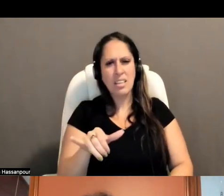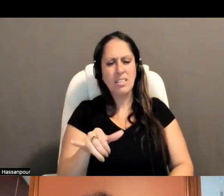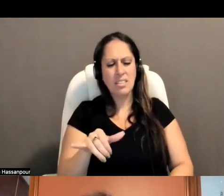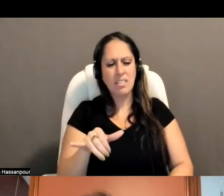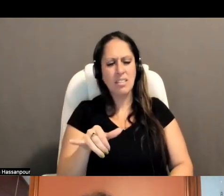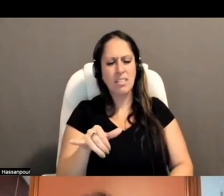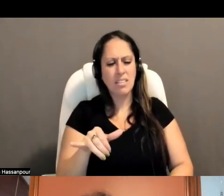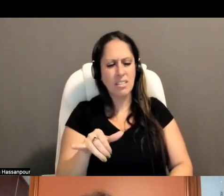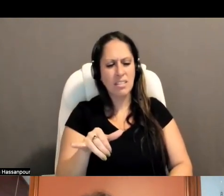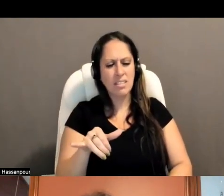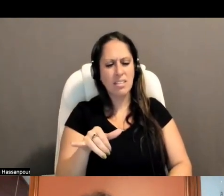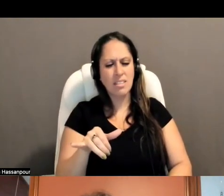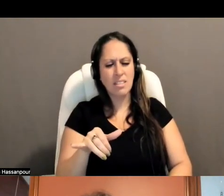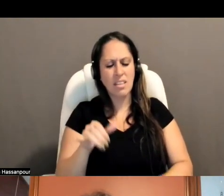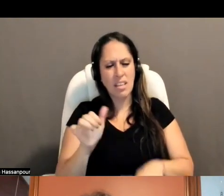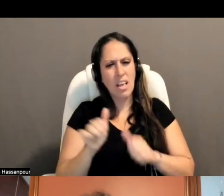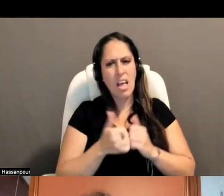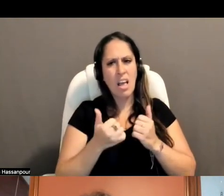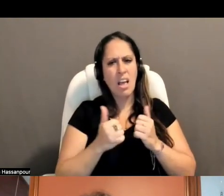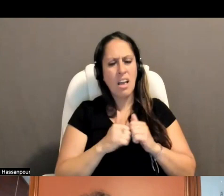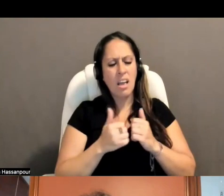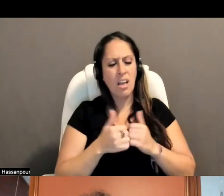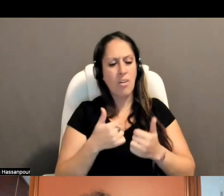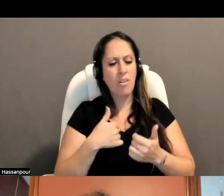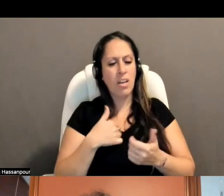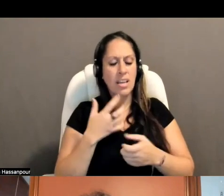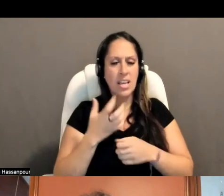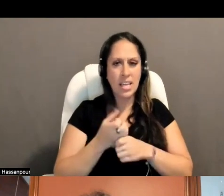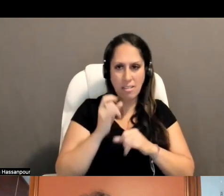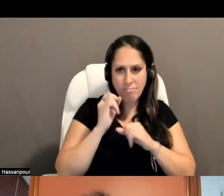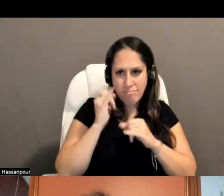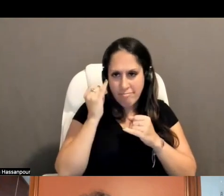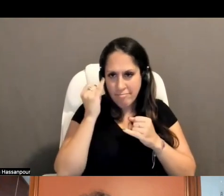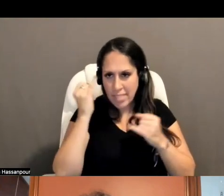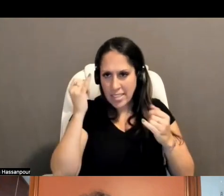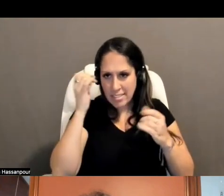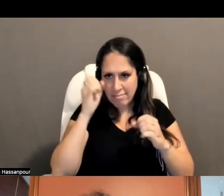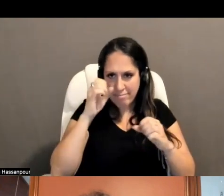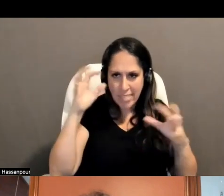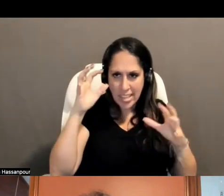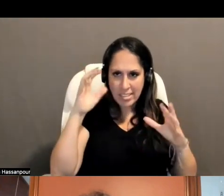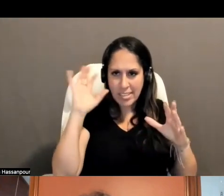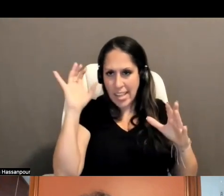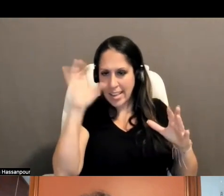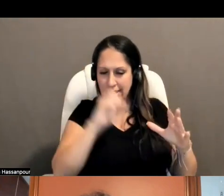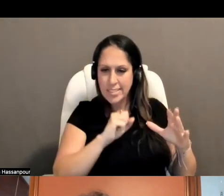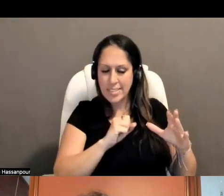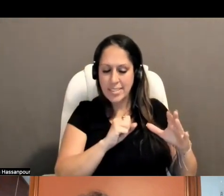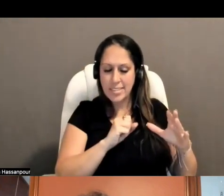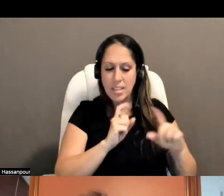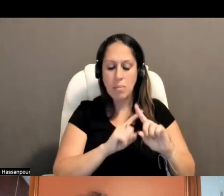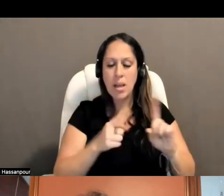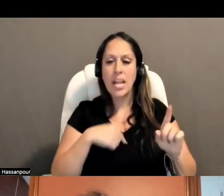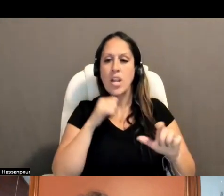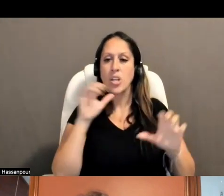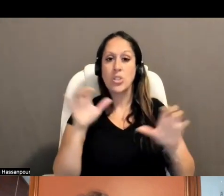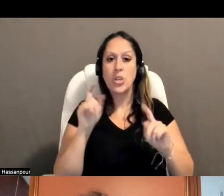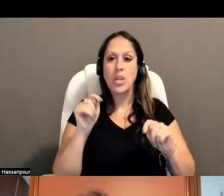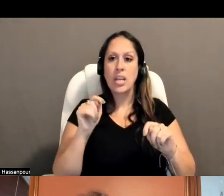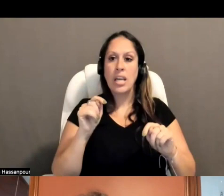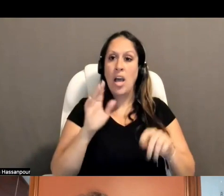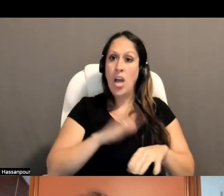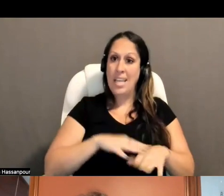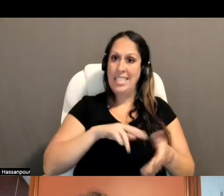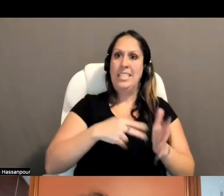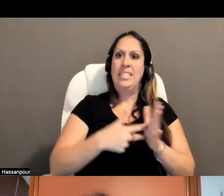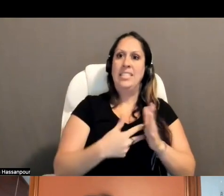that's how I get ideas, I guess. Hmm. But I don't do it,